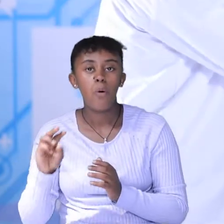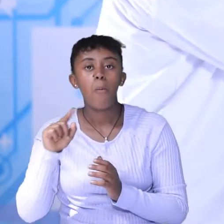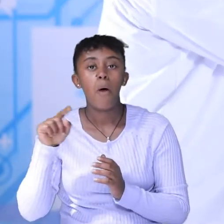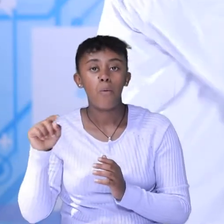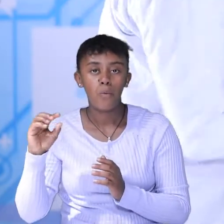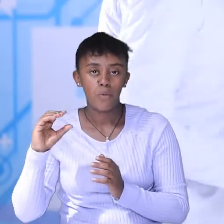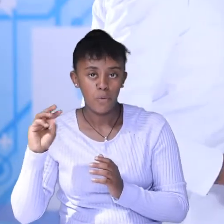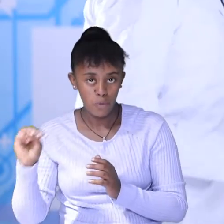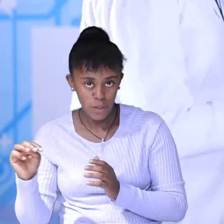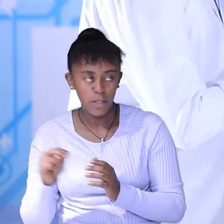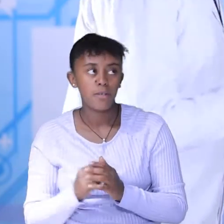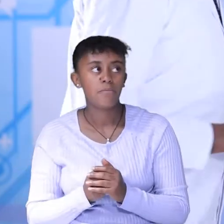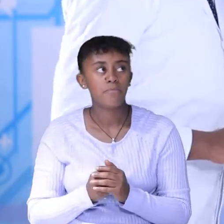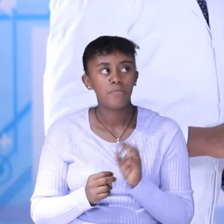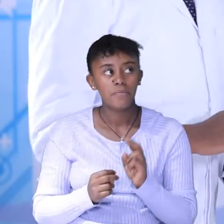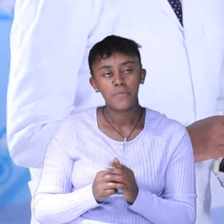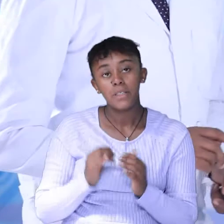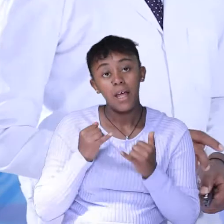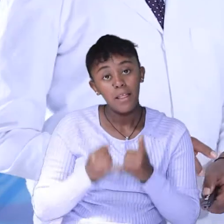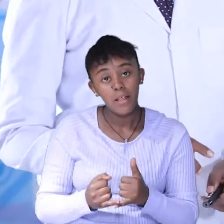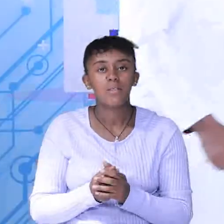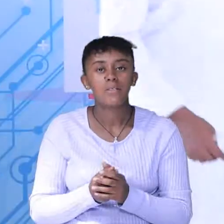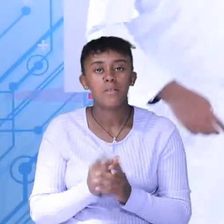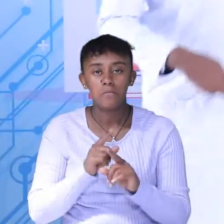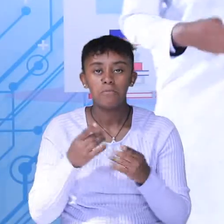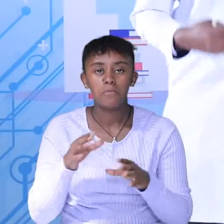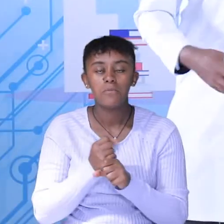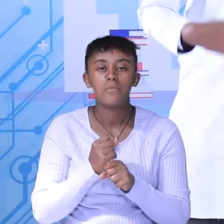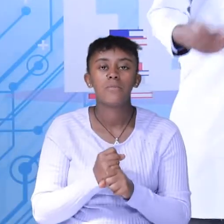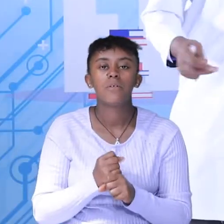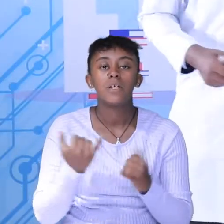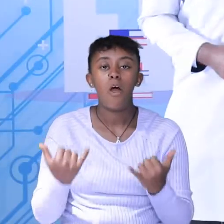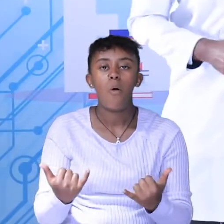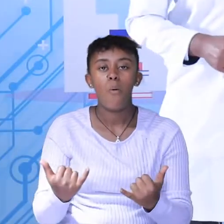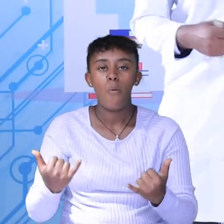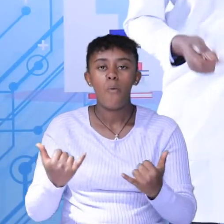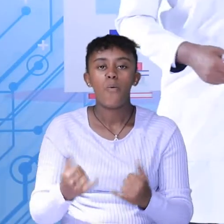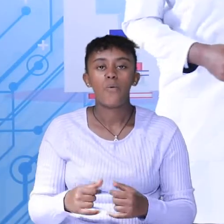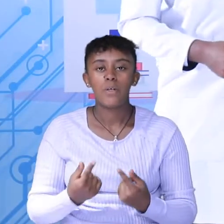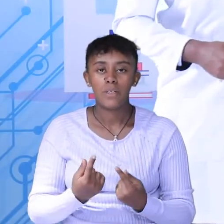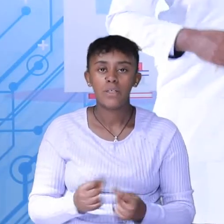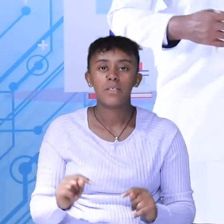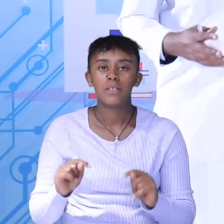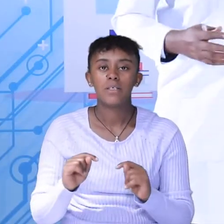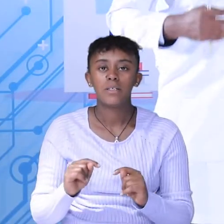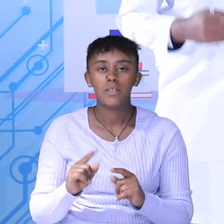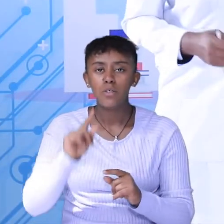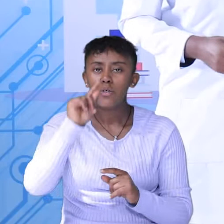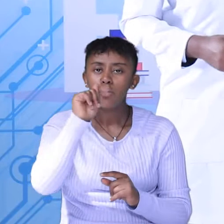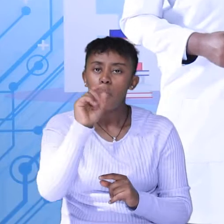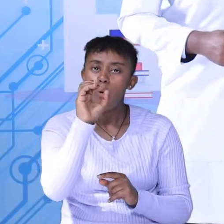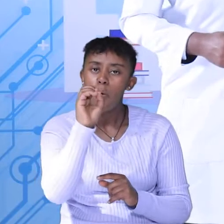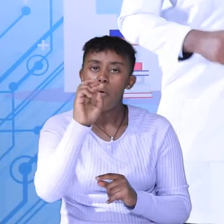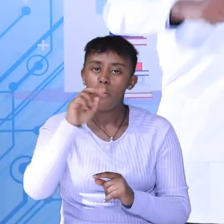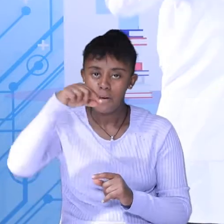micronewton, 3.6 micronewton, and at last, 0. Now, let's proceed. Let's try to see about the torque